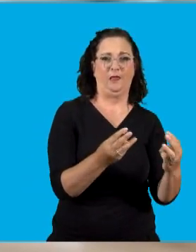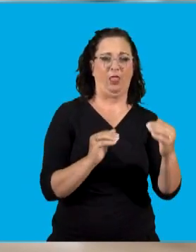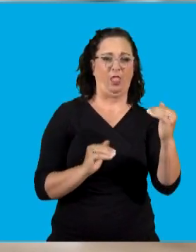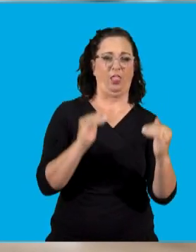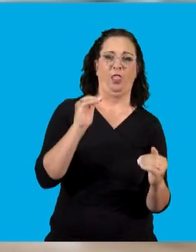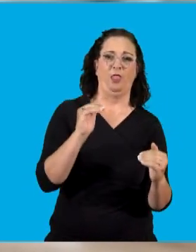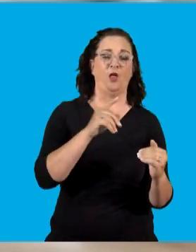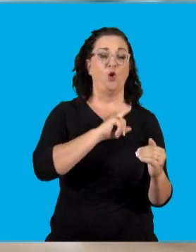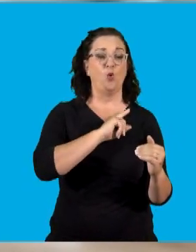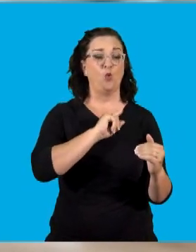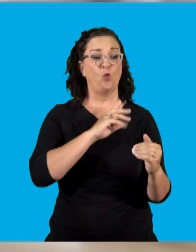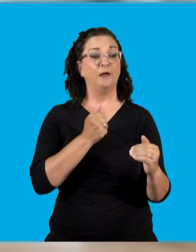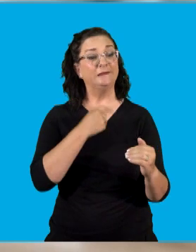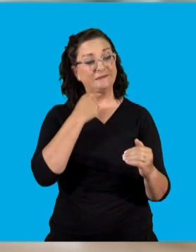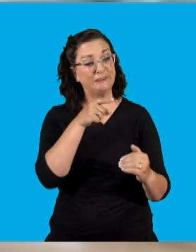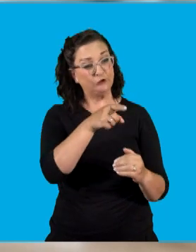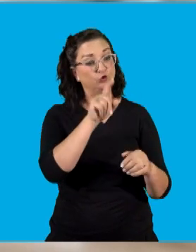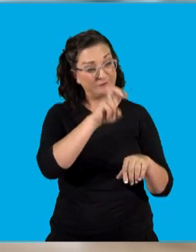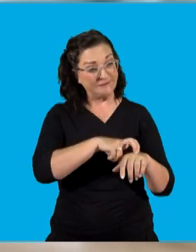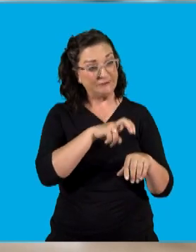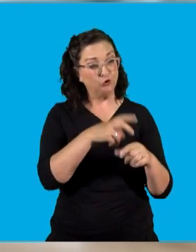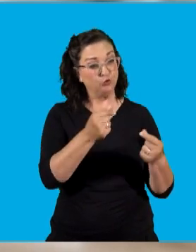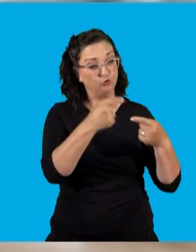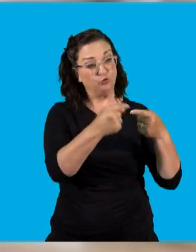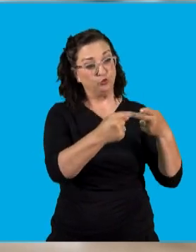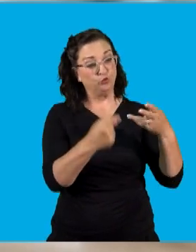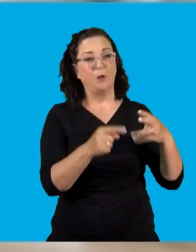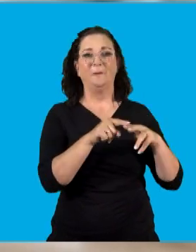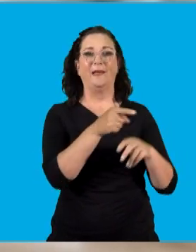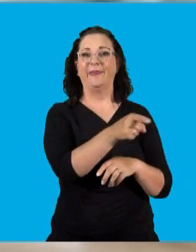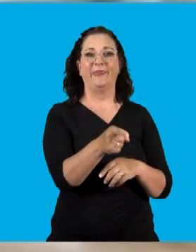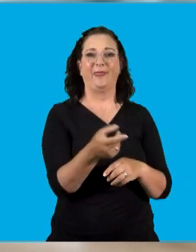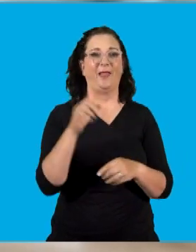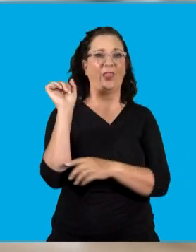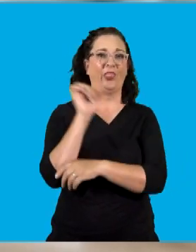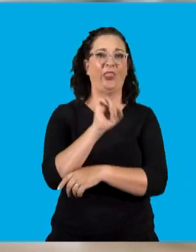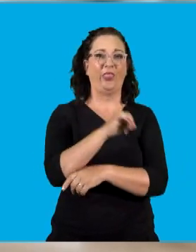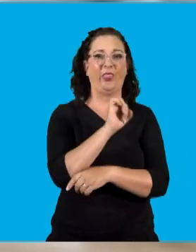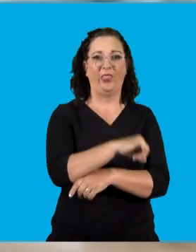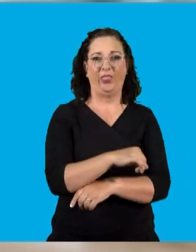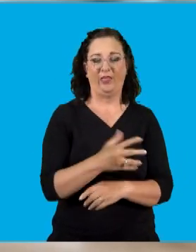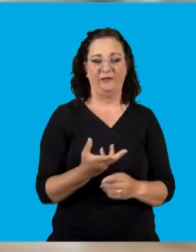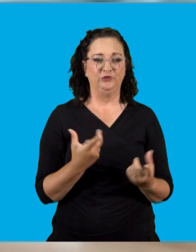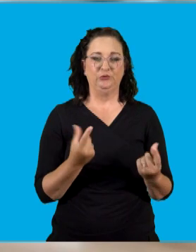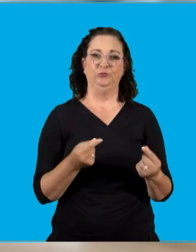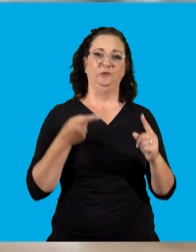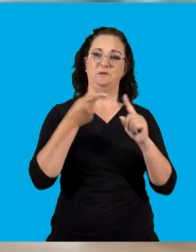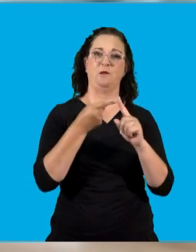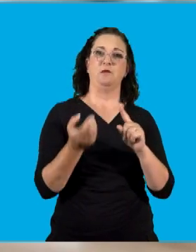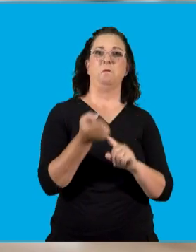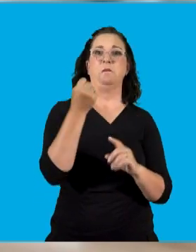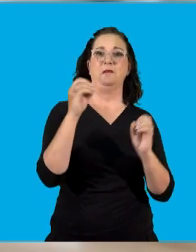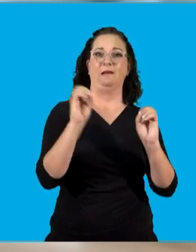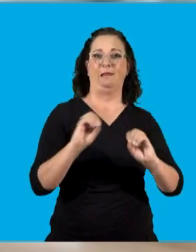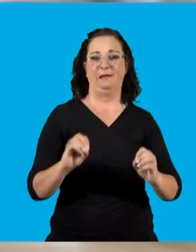employers would have set the target that they want their employees to reach. So if the employees are not reaching the set target,